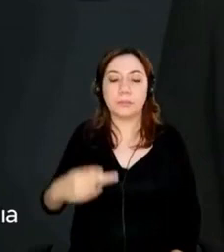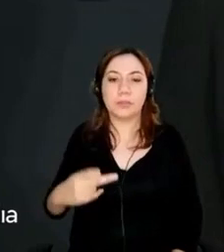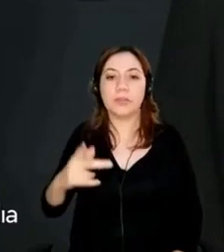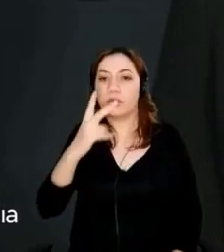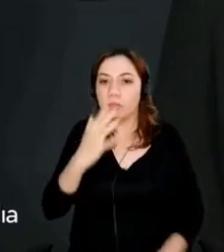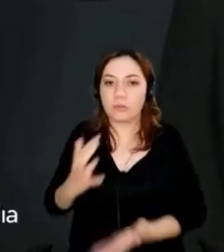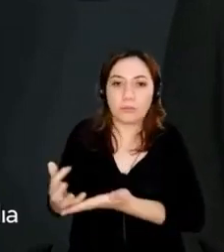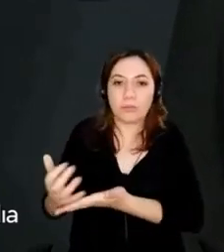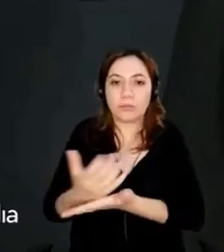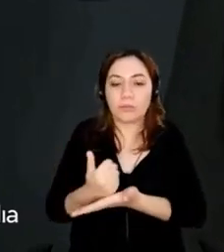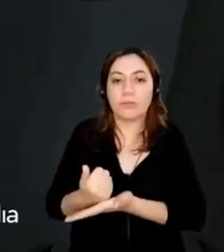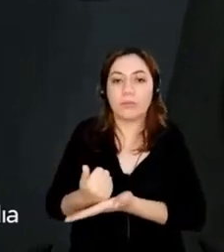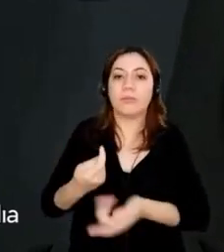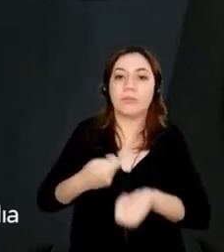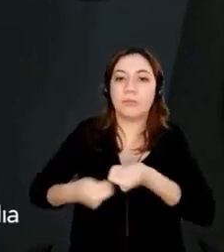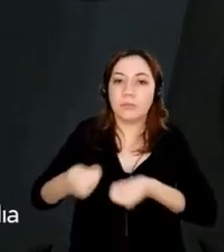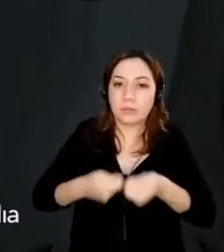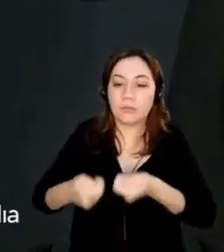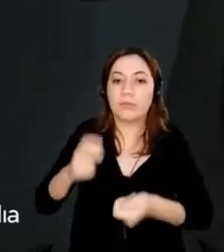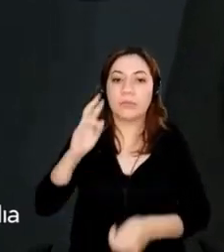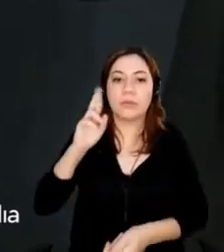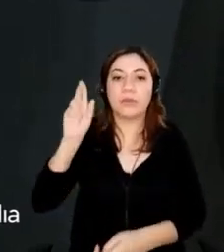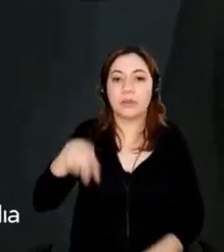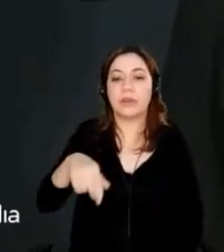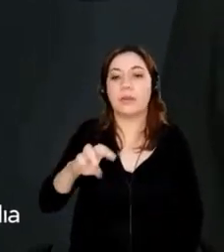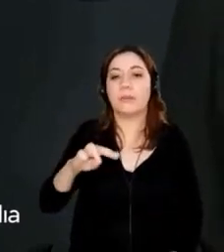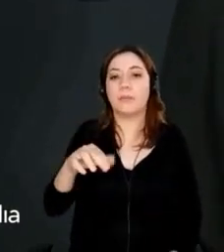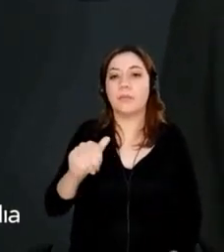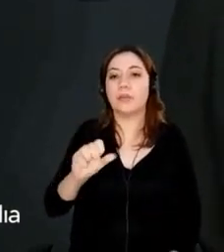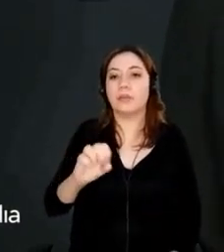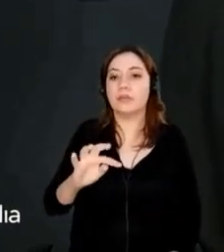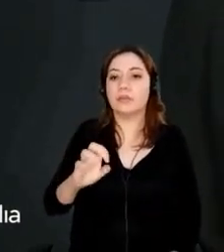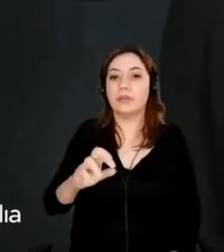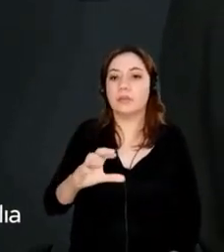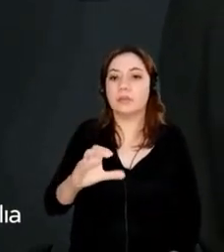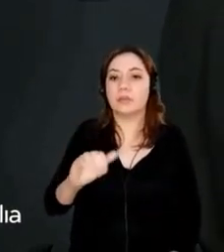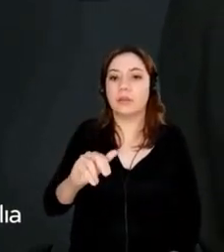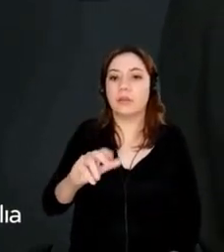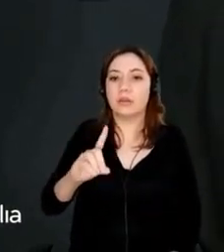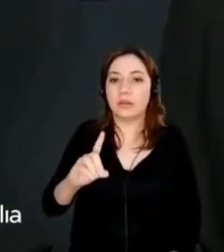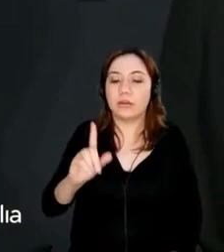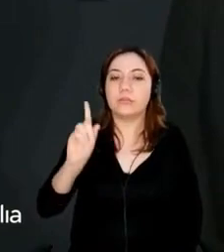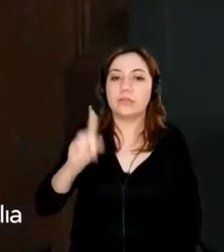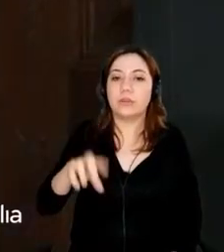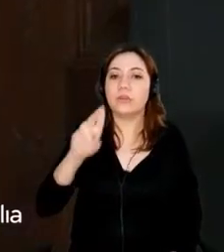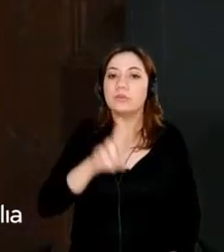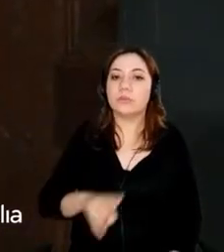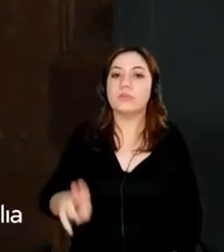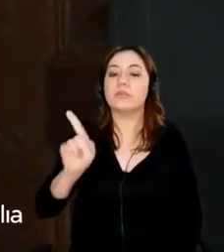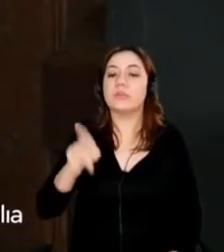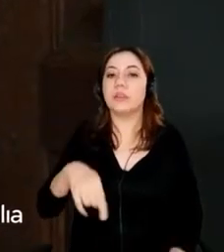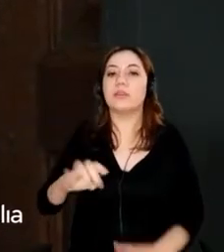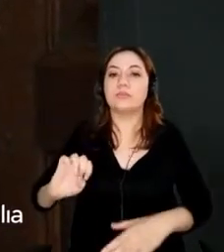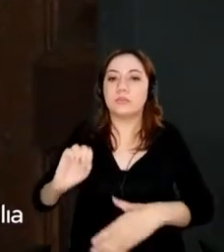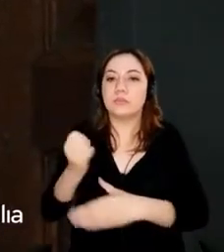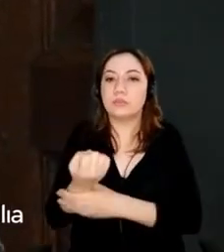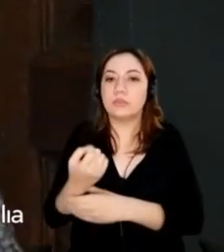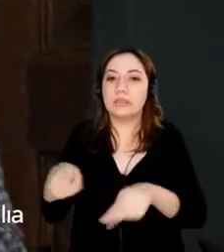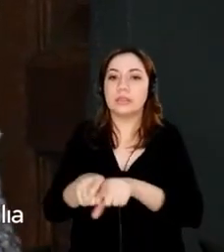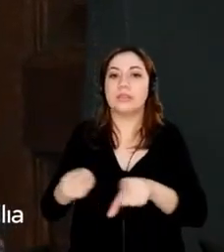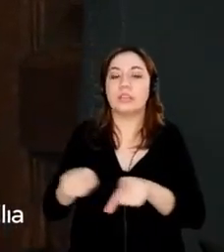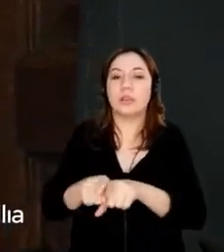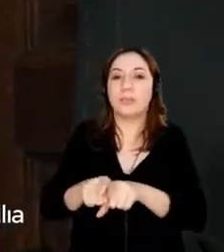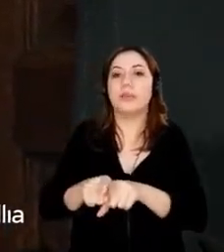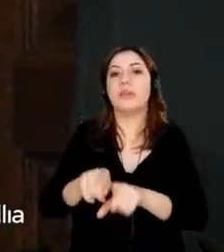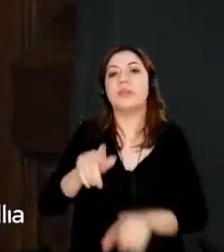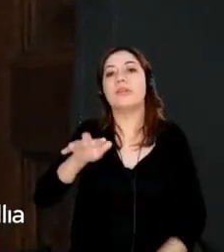utilizing AI to enhance security and fraud protection, which saves all of us, you know, dearly. I know I get those calls